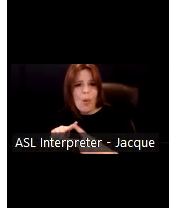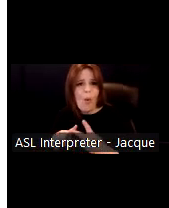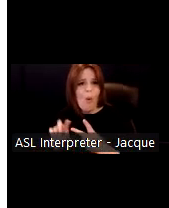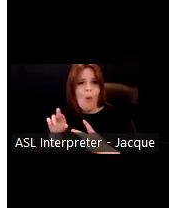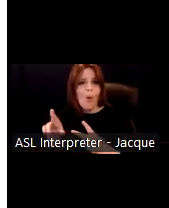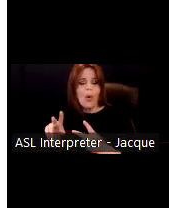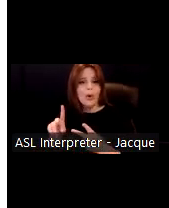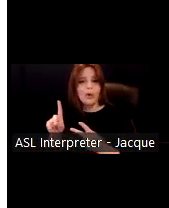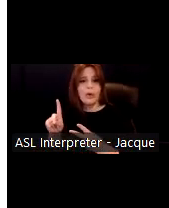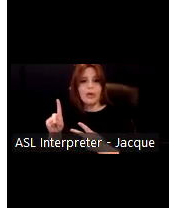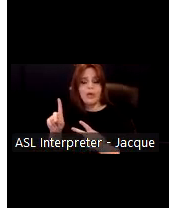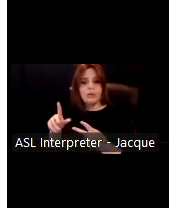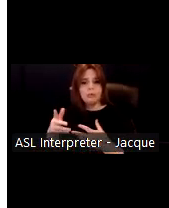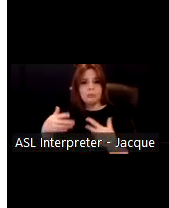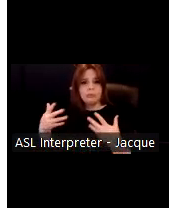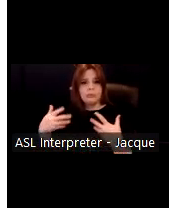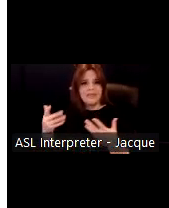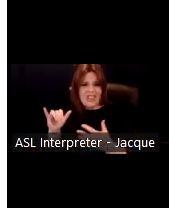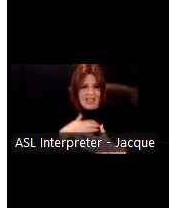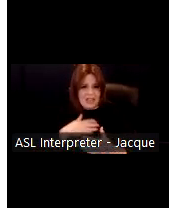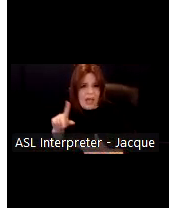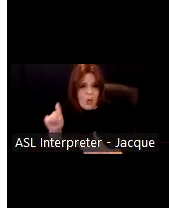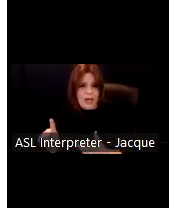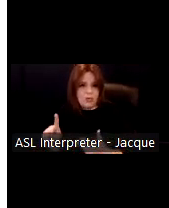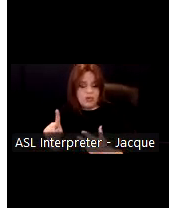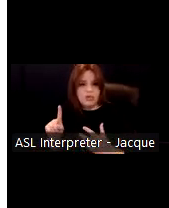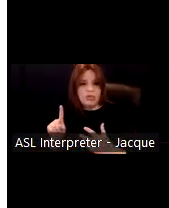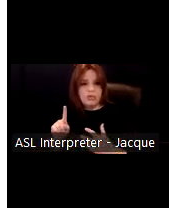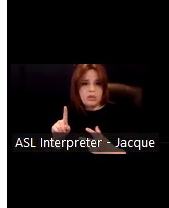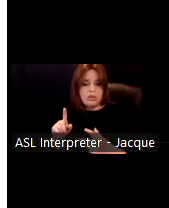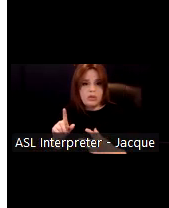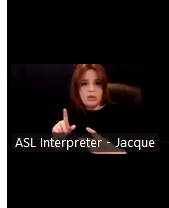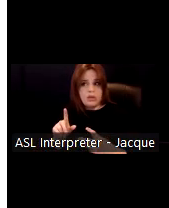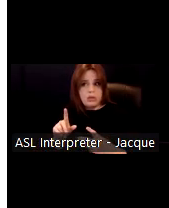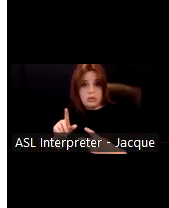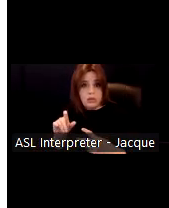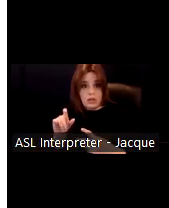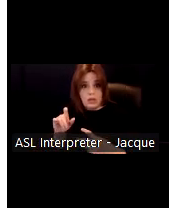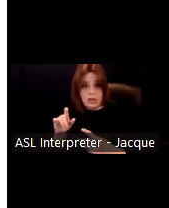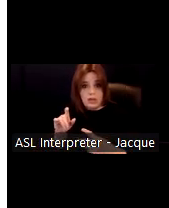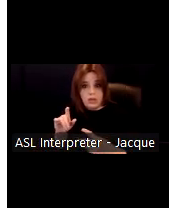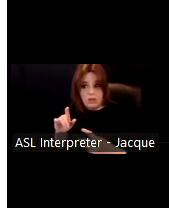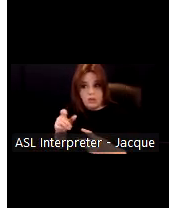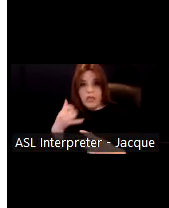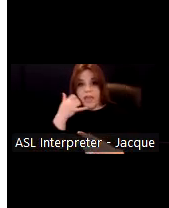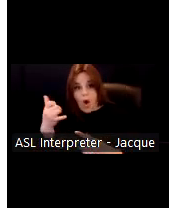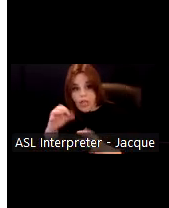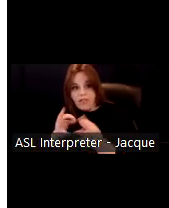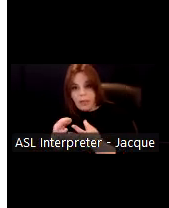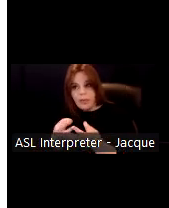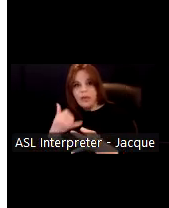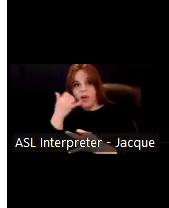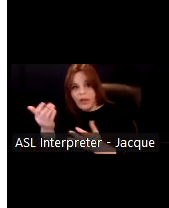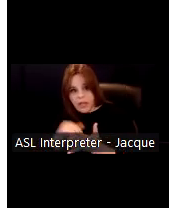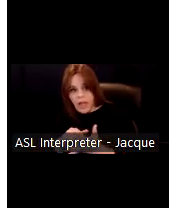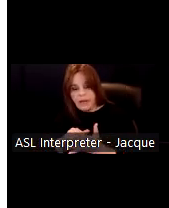wait? So that's one question. Do they just, they've called the family, they've called them again, they haven't gotten a hold of them, 2 days